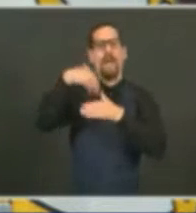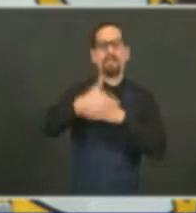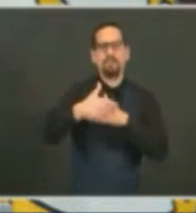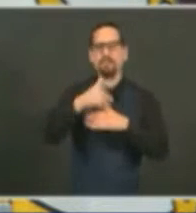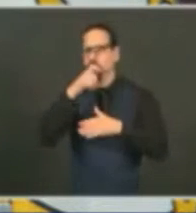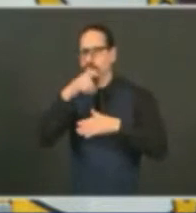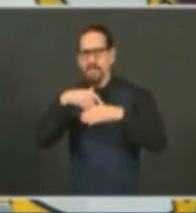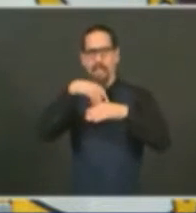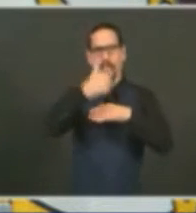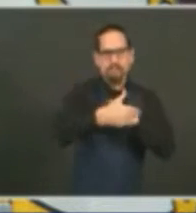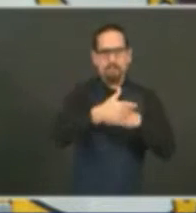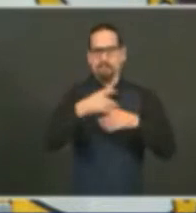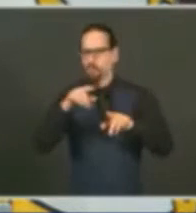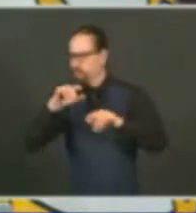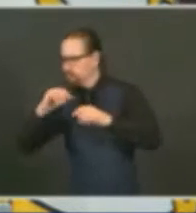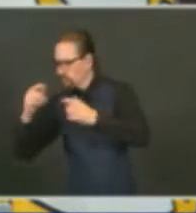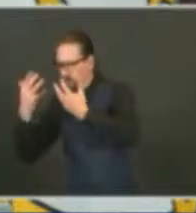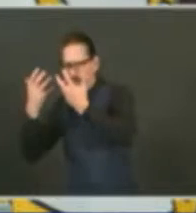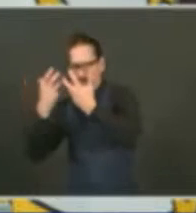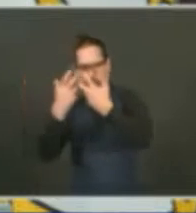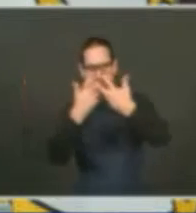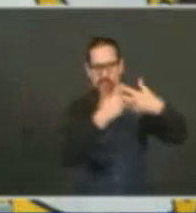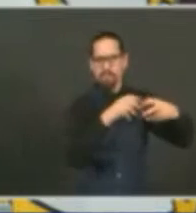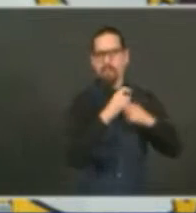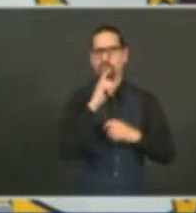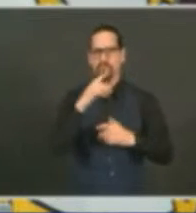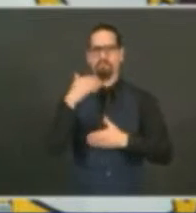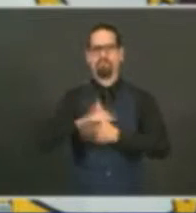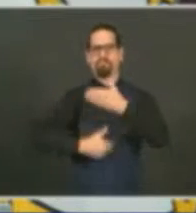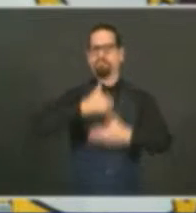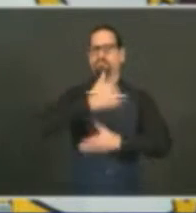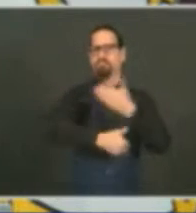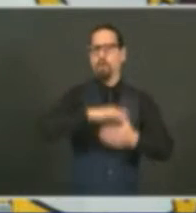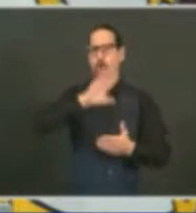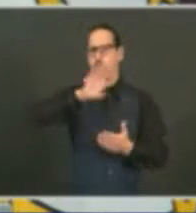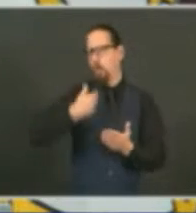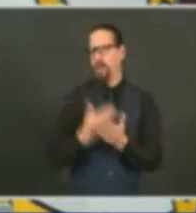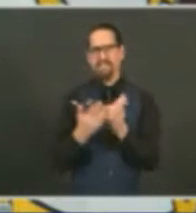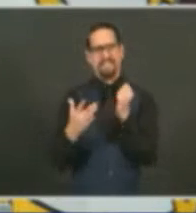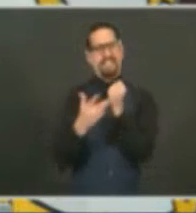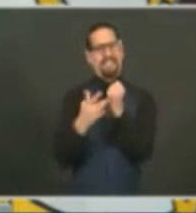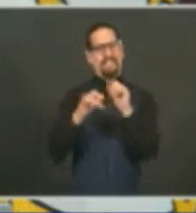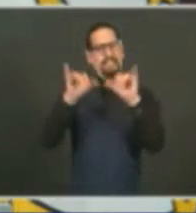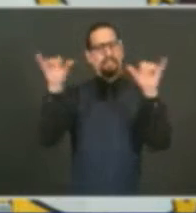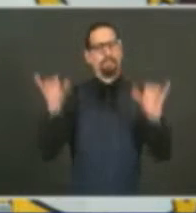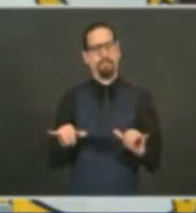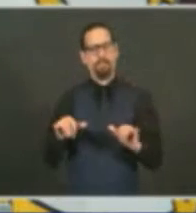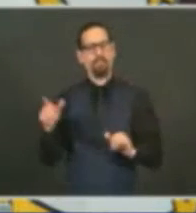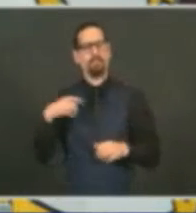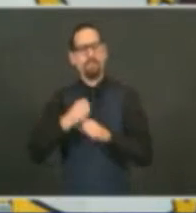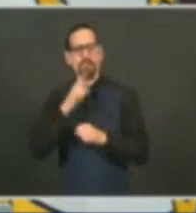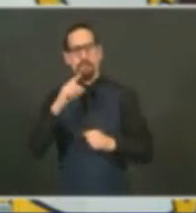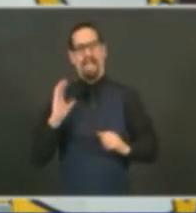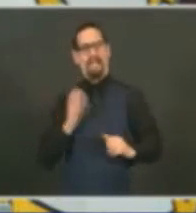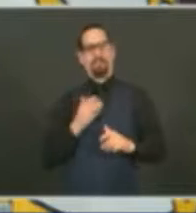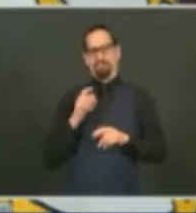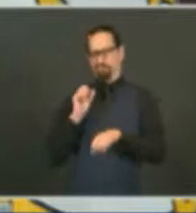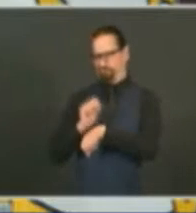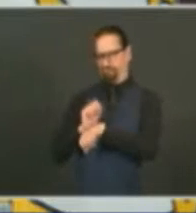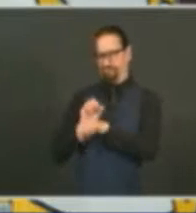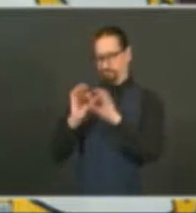working to build systems to keep the public informed about how much vaccine is in Rhode Island and how many doses will be administered.